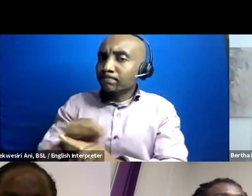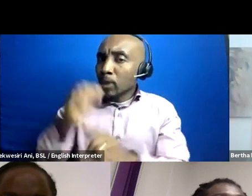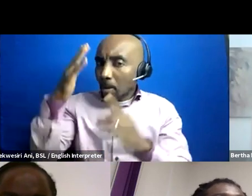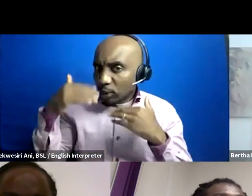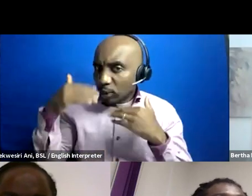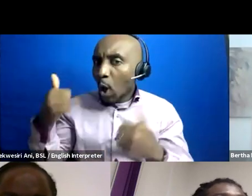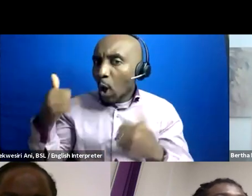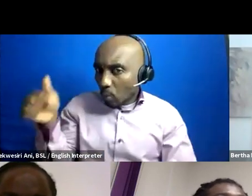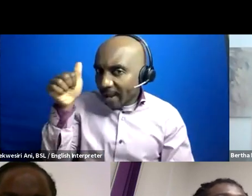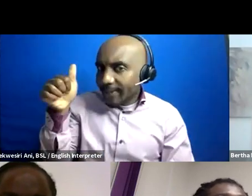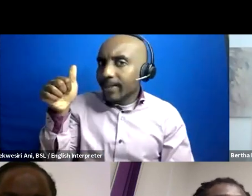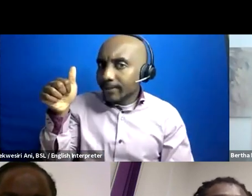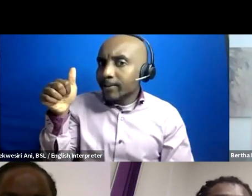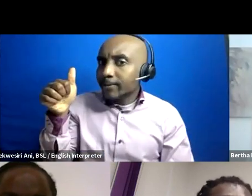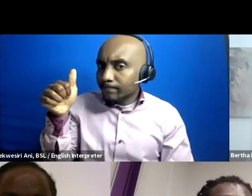able to